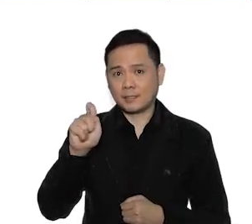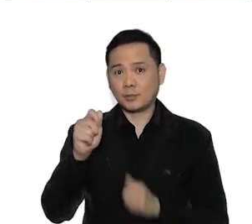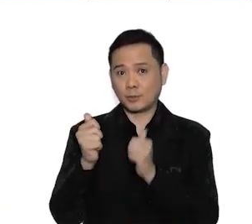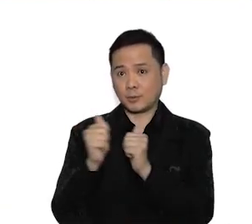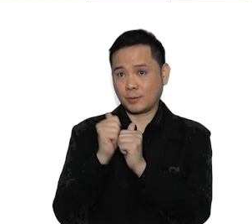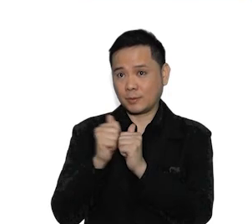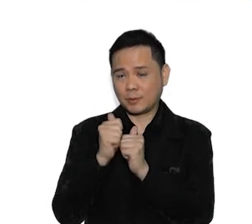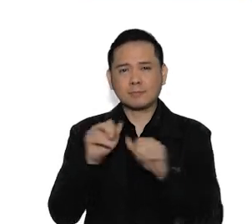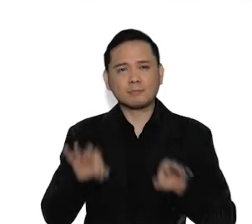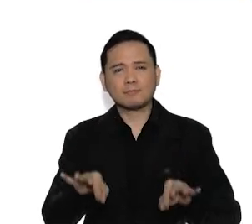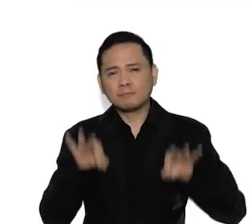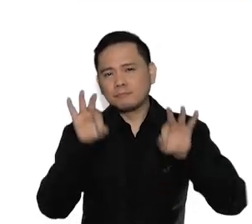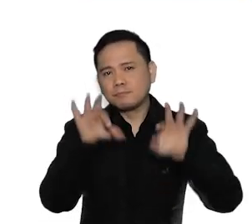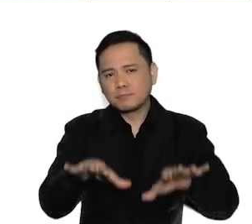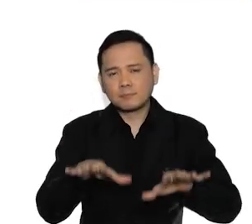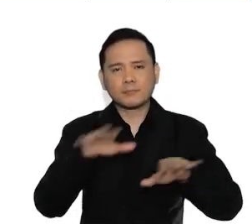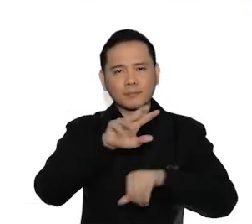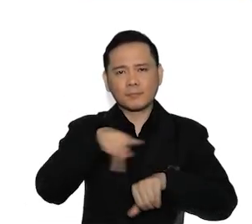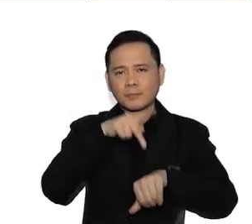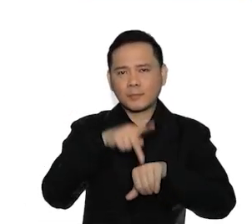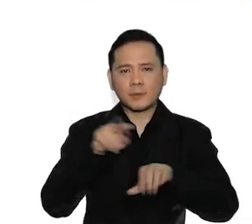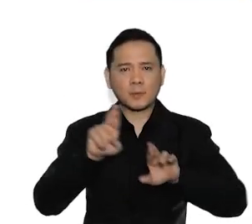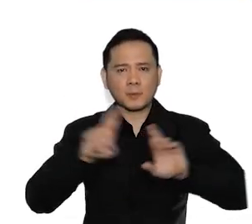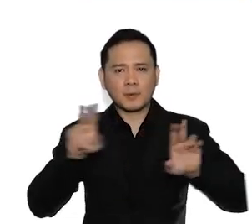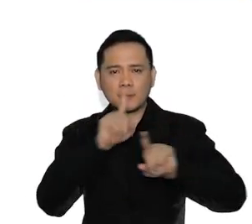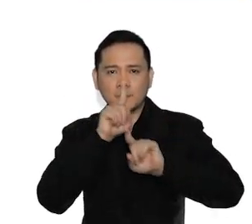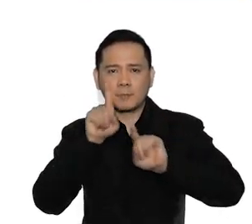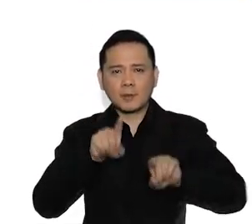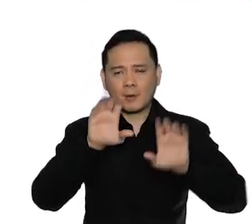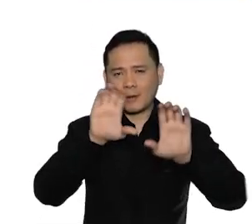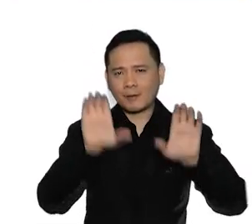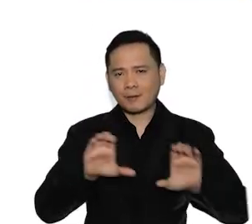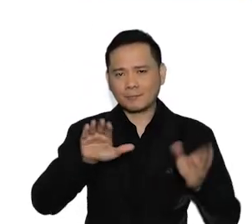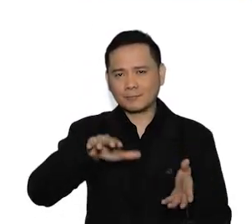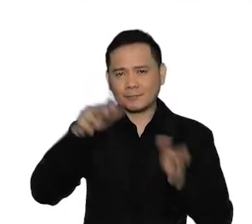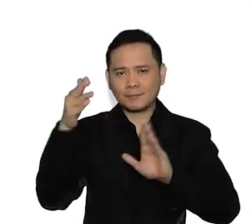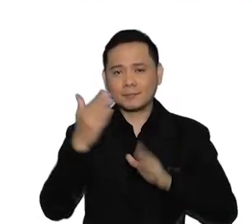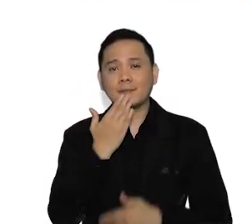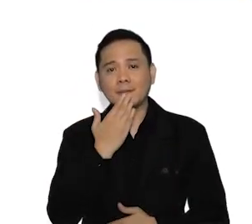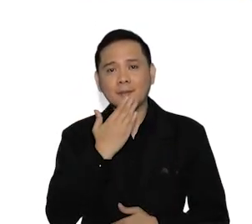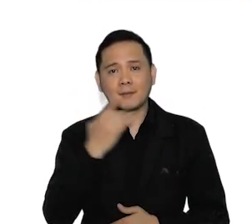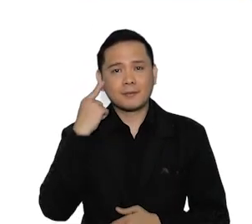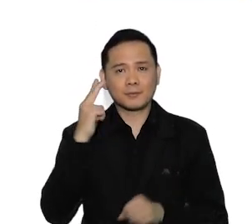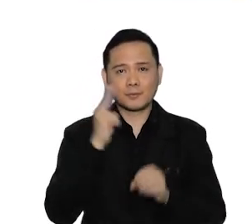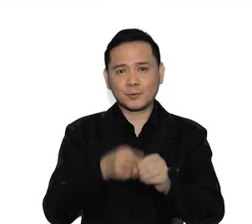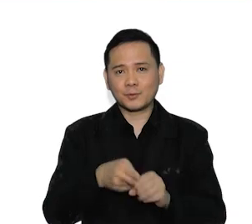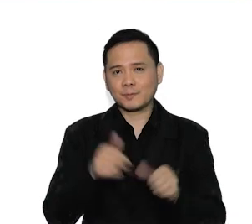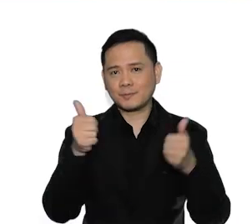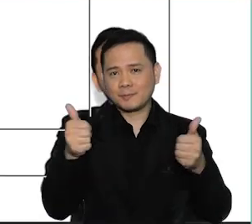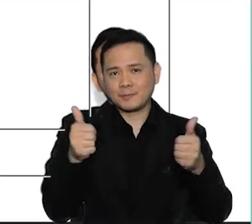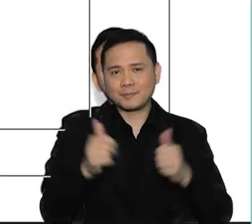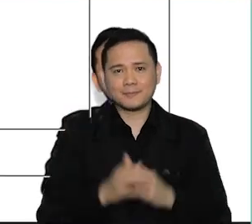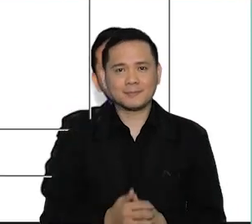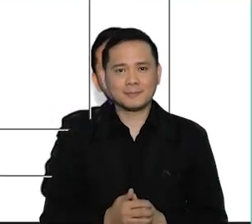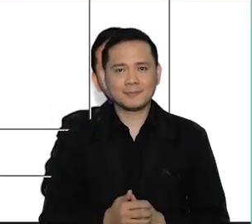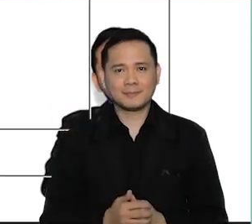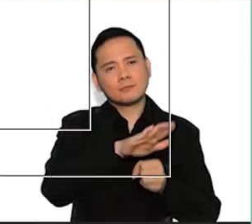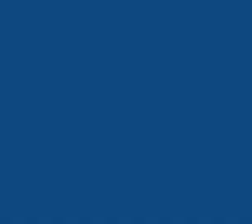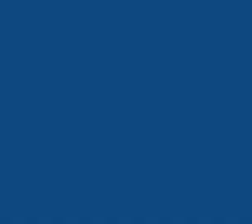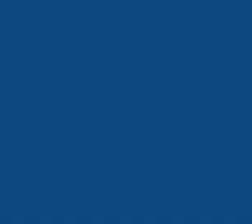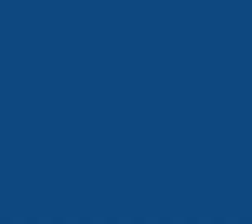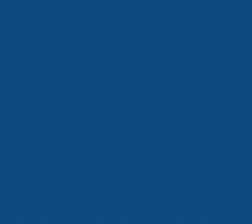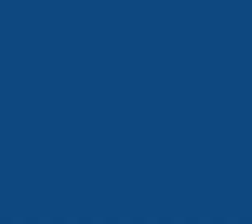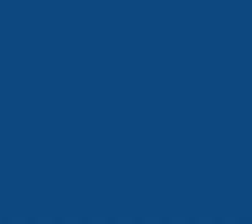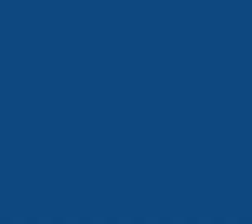are contributing to our country's readiness and climate change response. Thank you for tagging along.